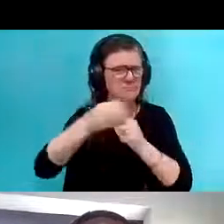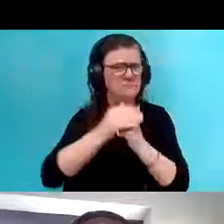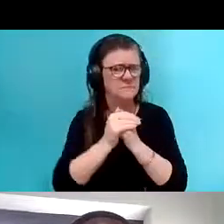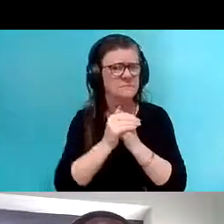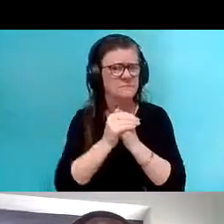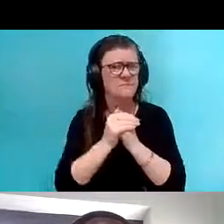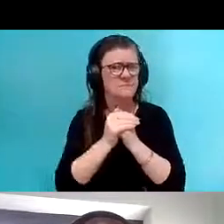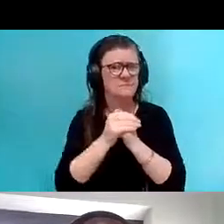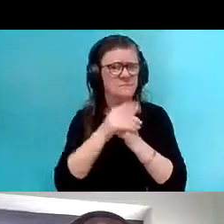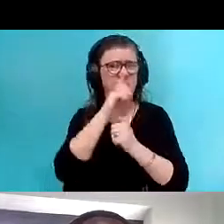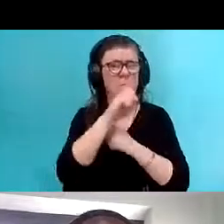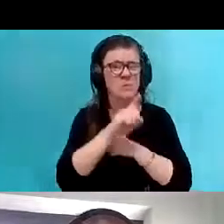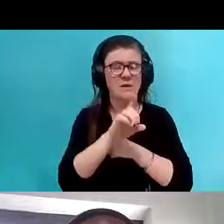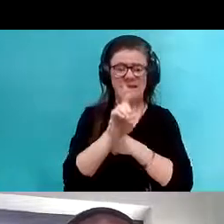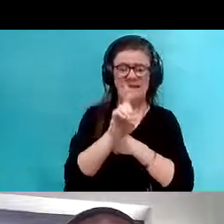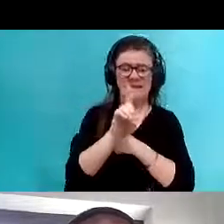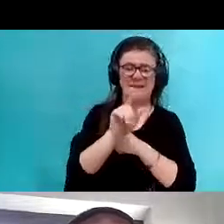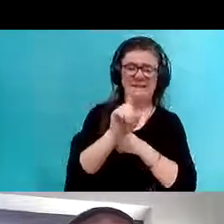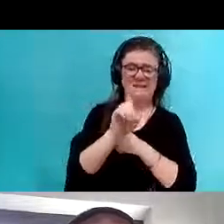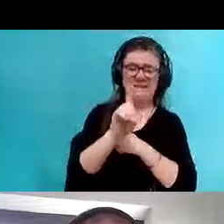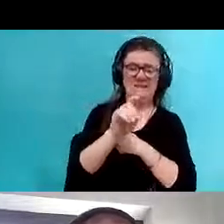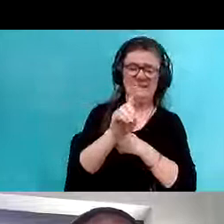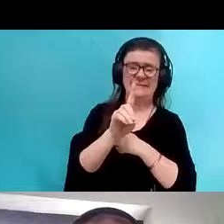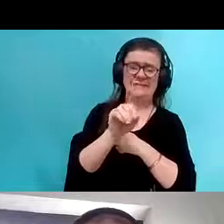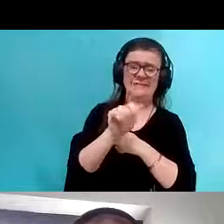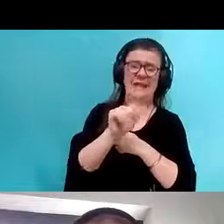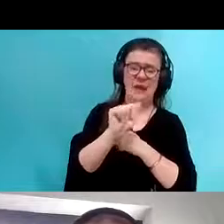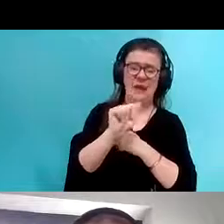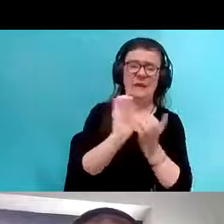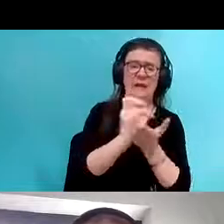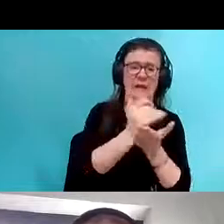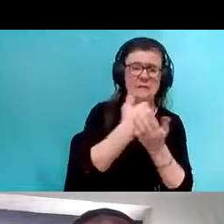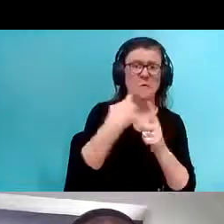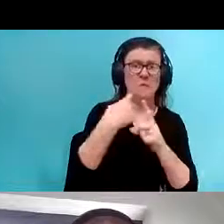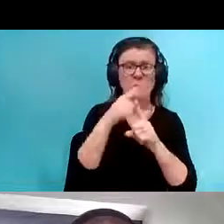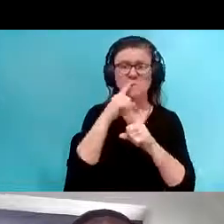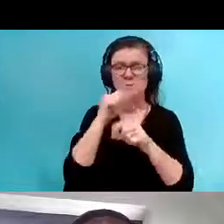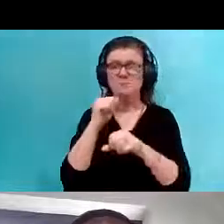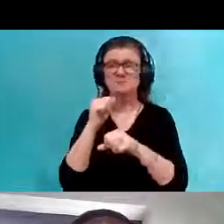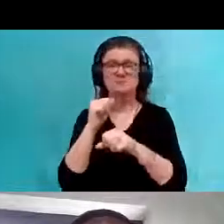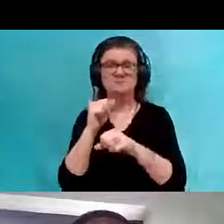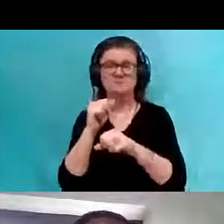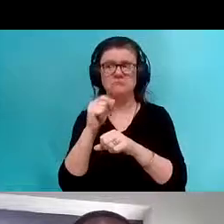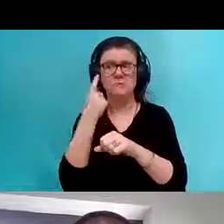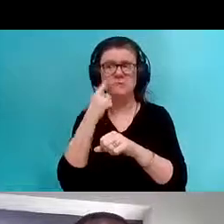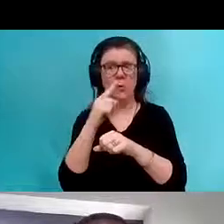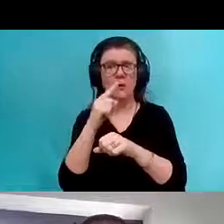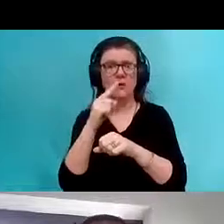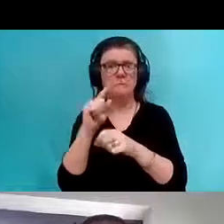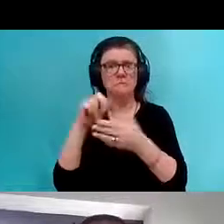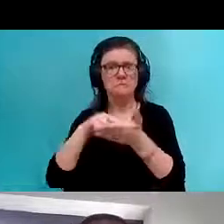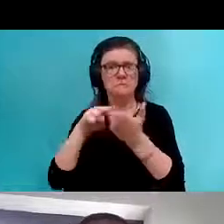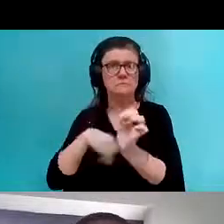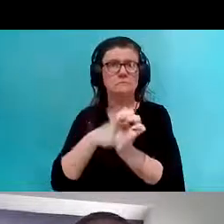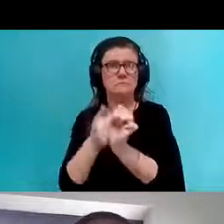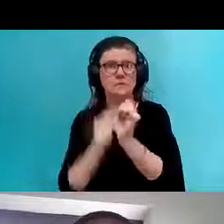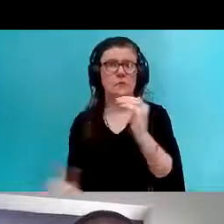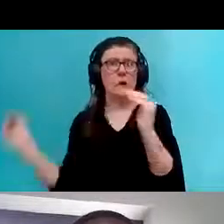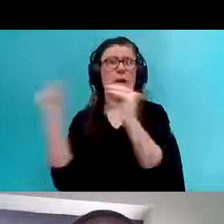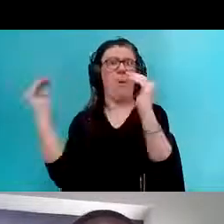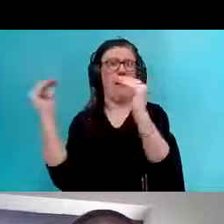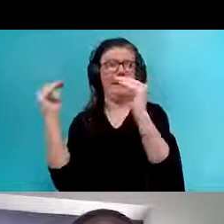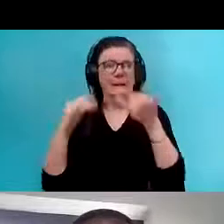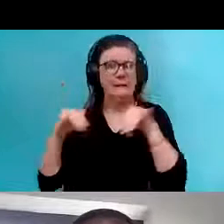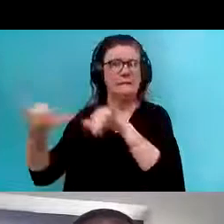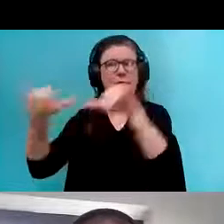for development, and in particular data to improve equity of outcomes, has never been as hot a topic as